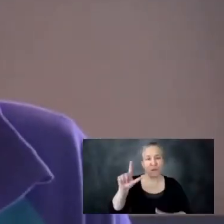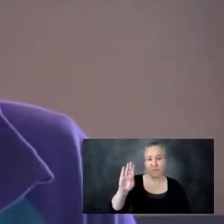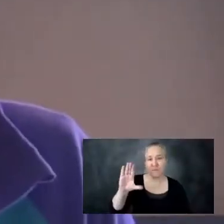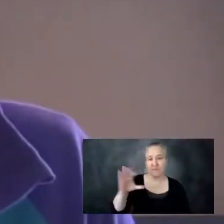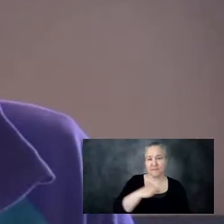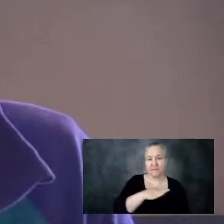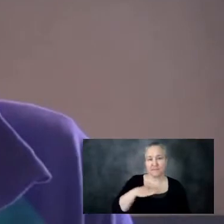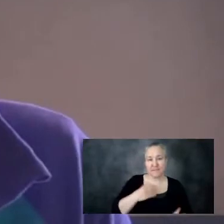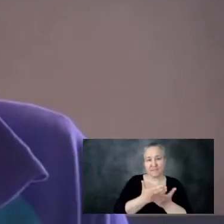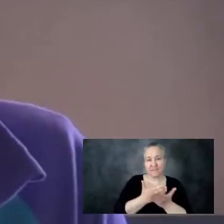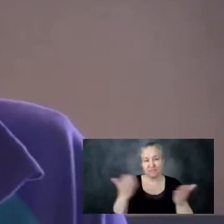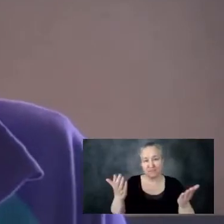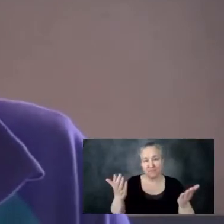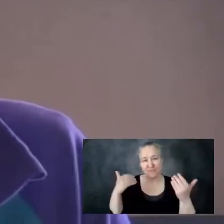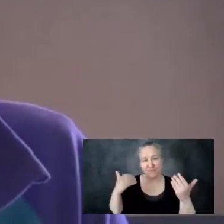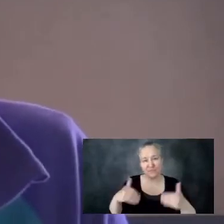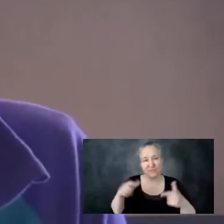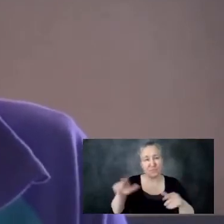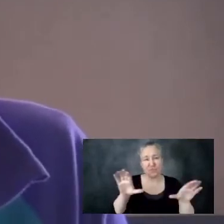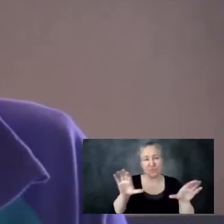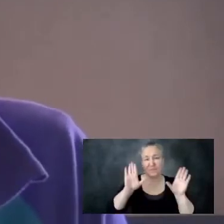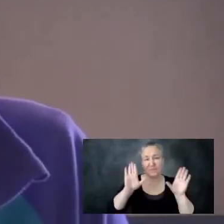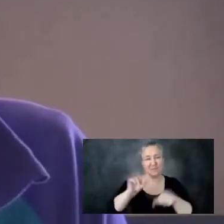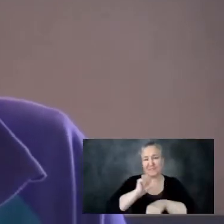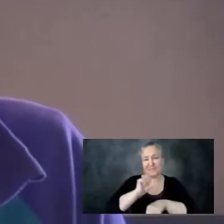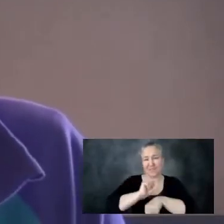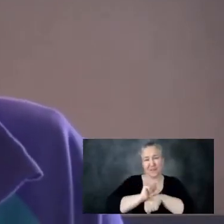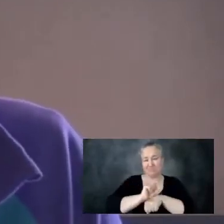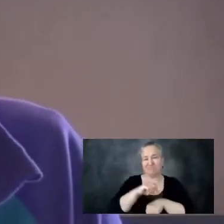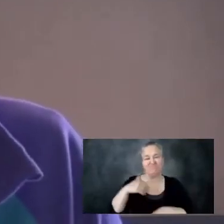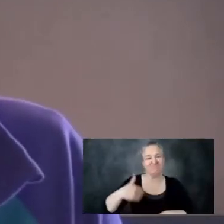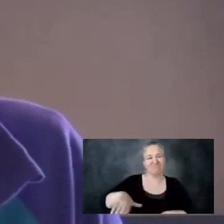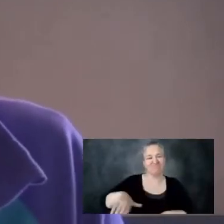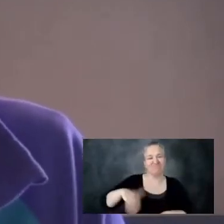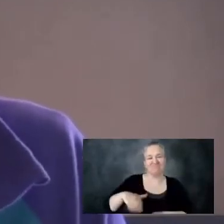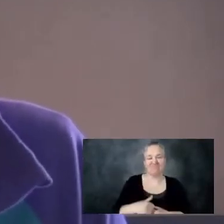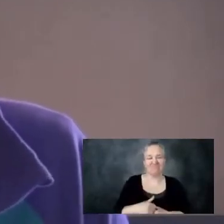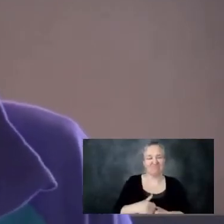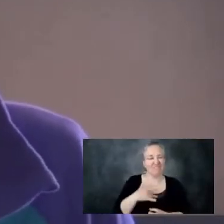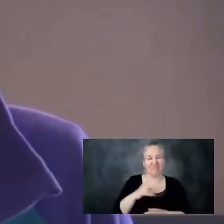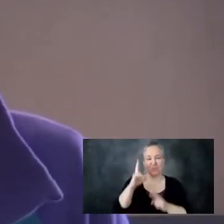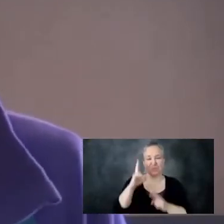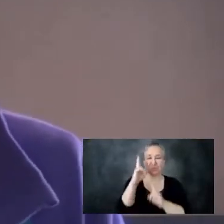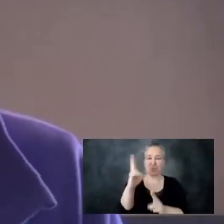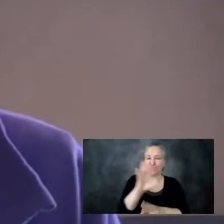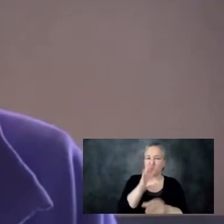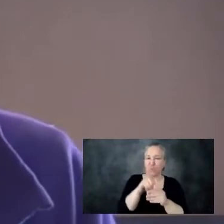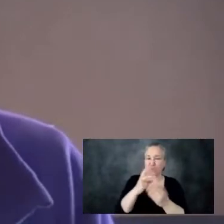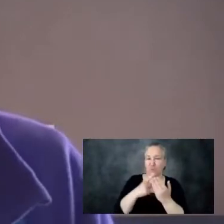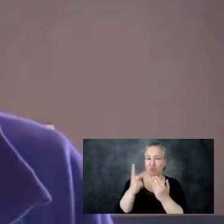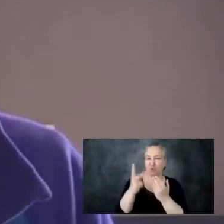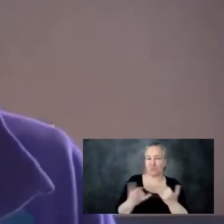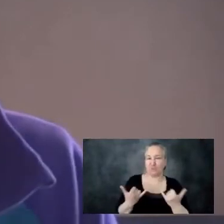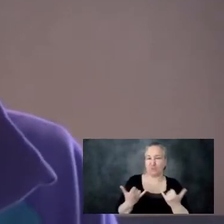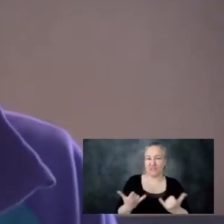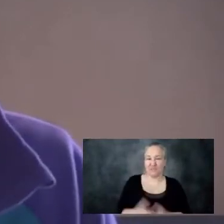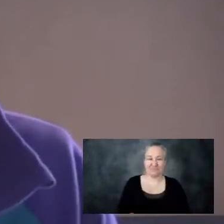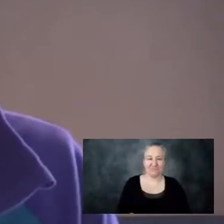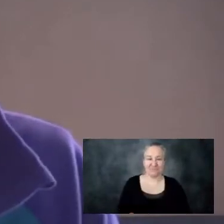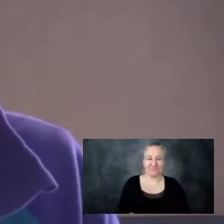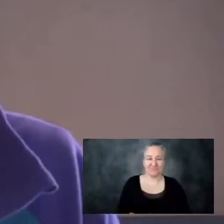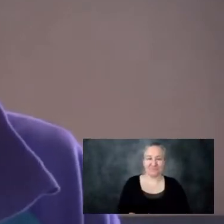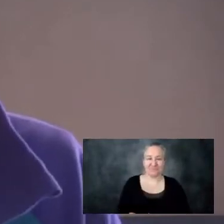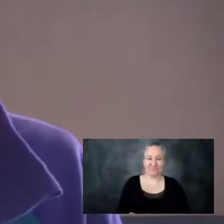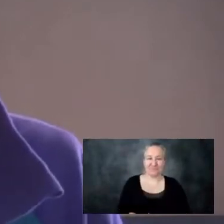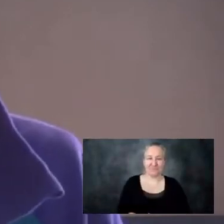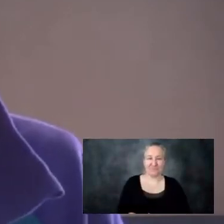staff. You guys are doing an absolutely amazing job, and it's my honor to be part of this program today.